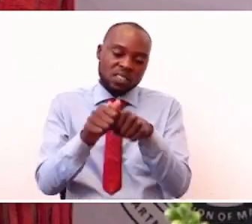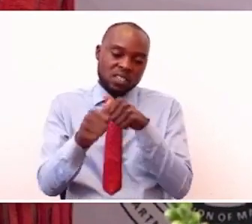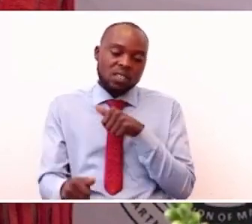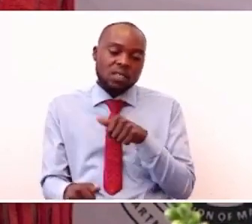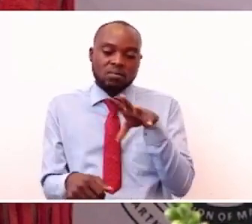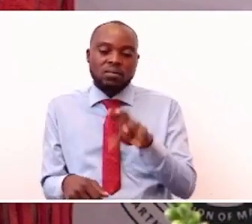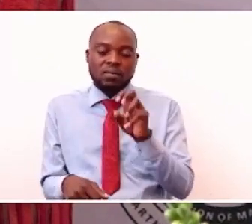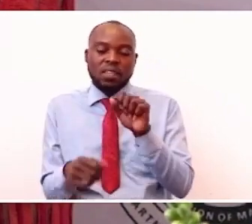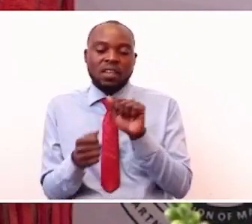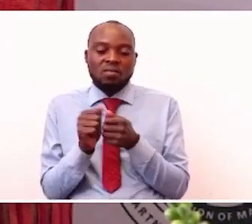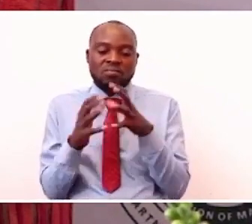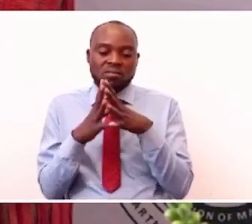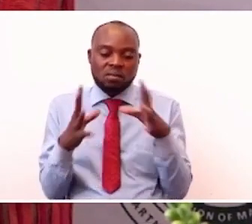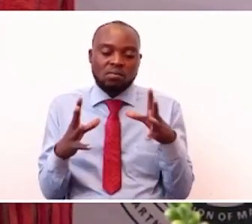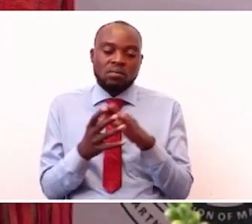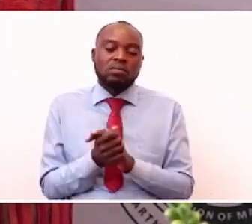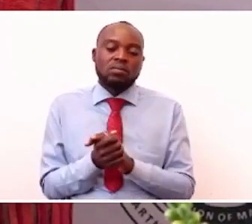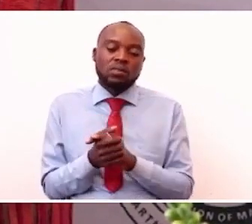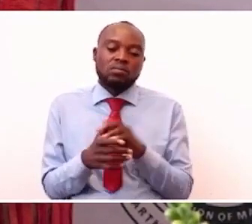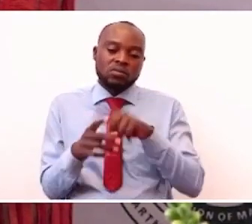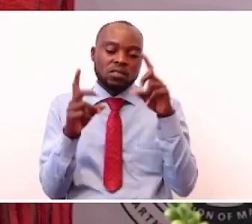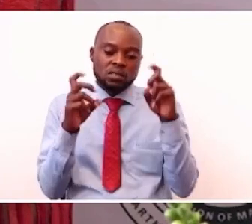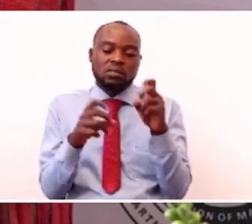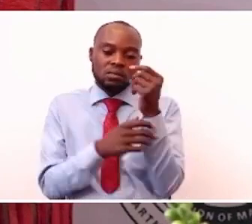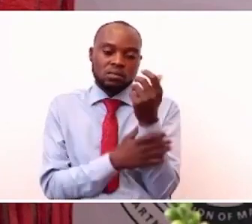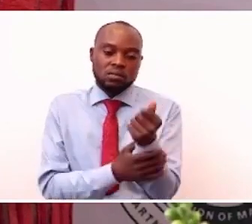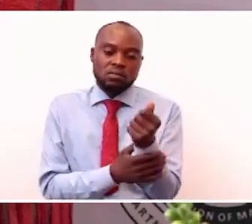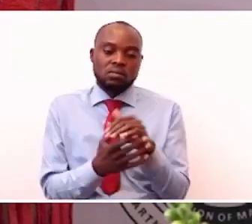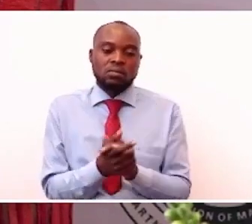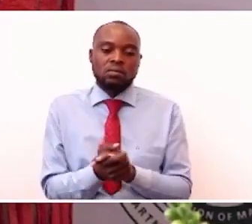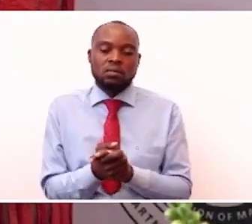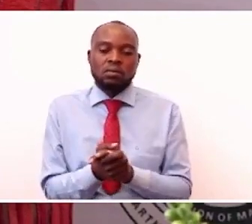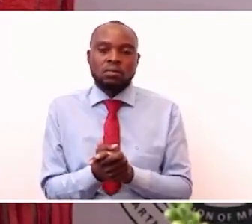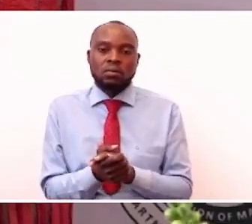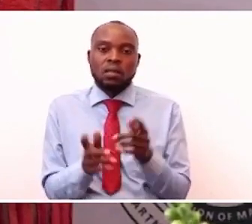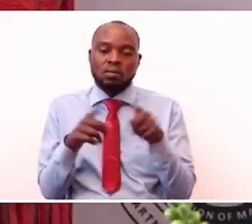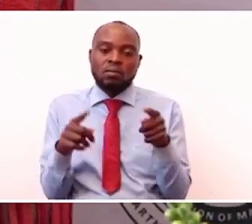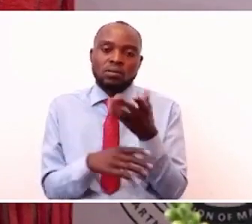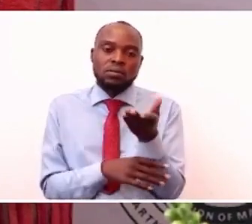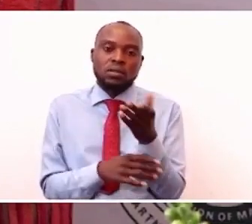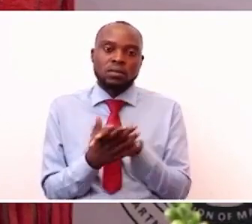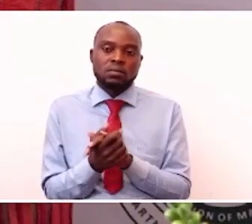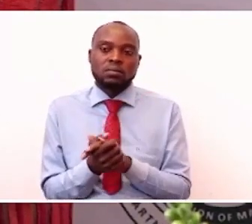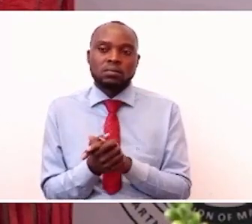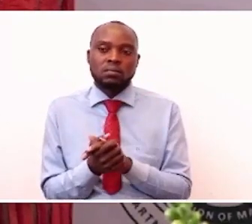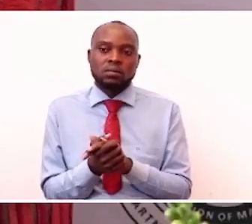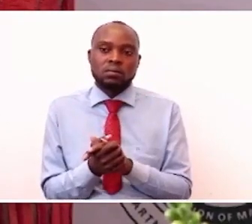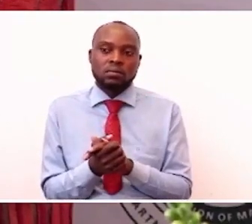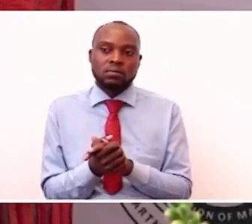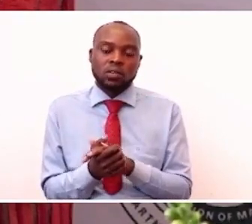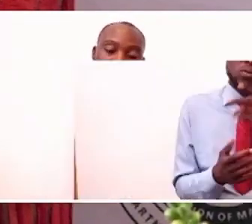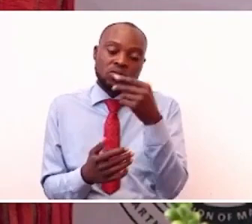risks around digital currencies. Then there's consumer protection and